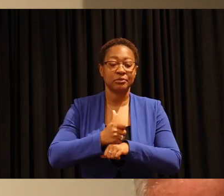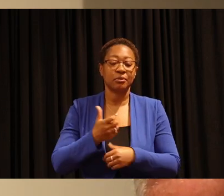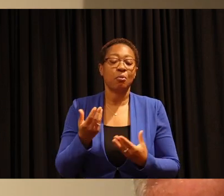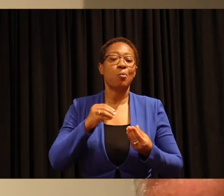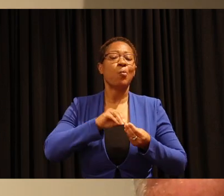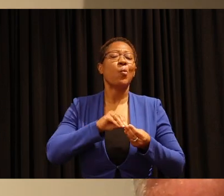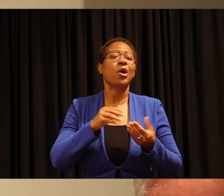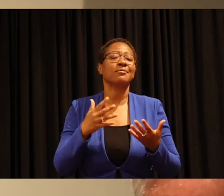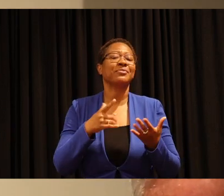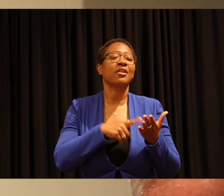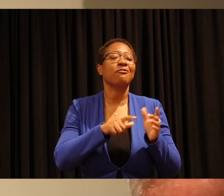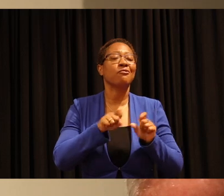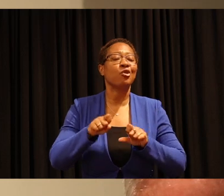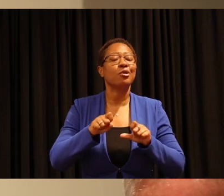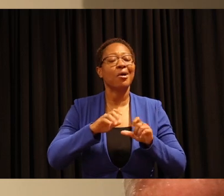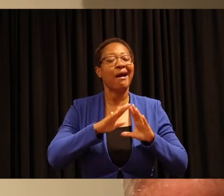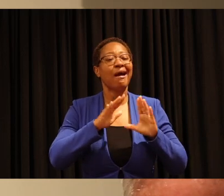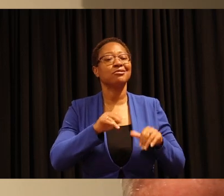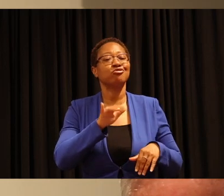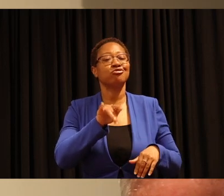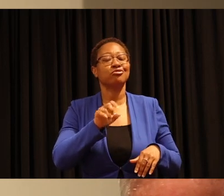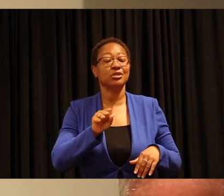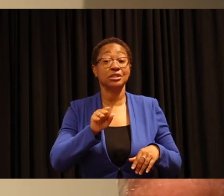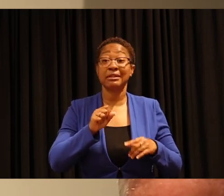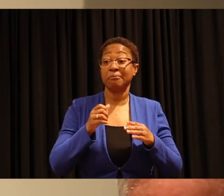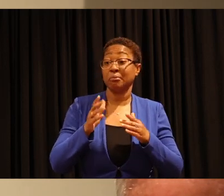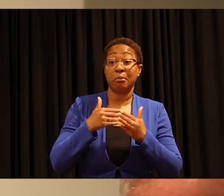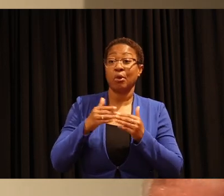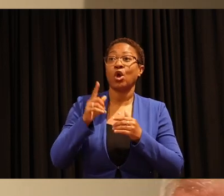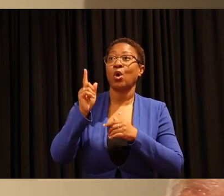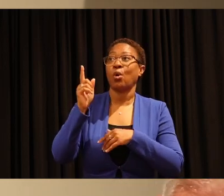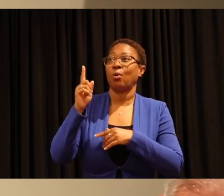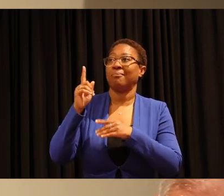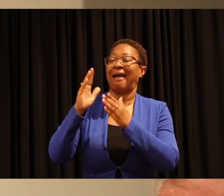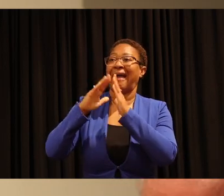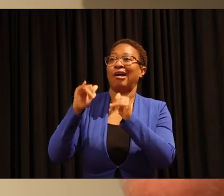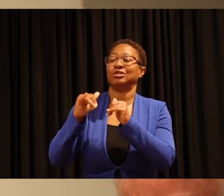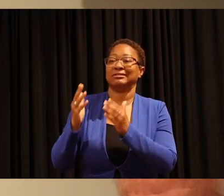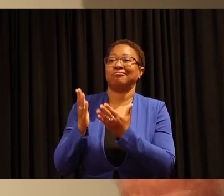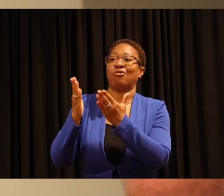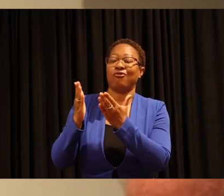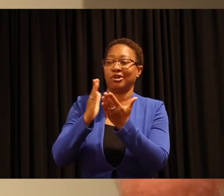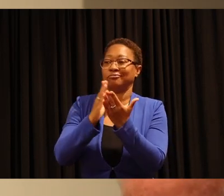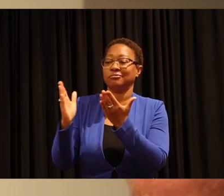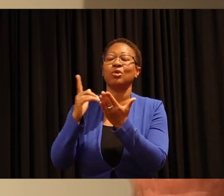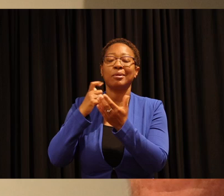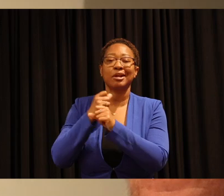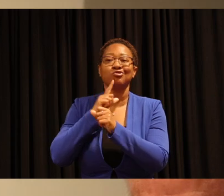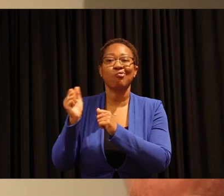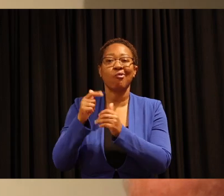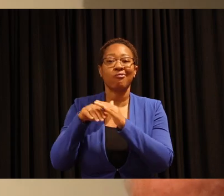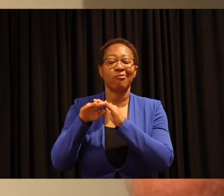more affordable housing units at the lower end of the market? The second thing, even if you scroll up on